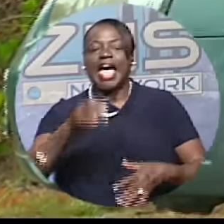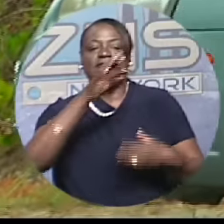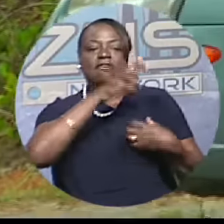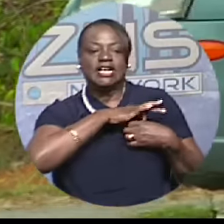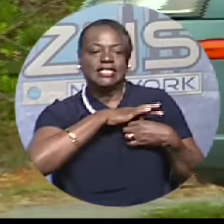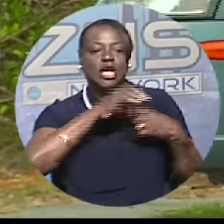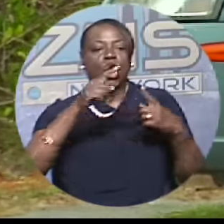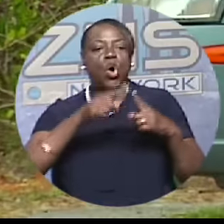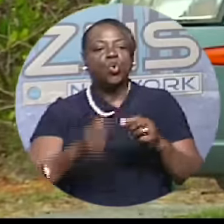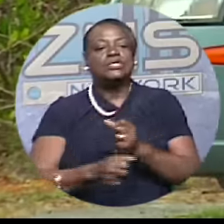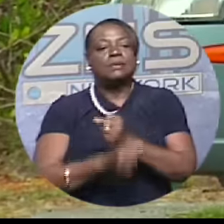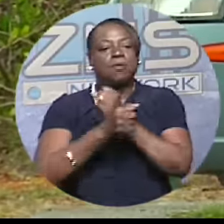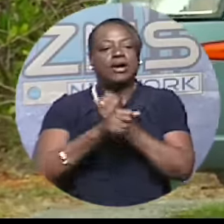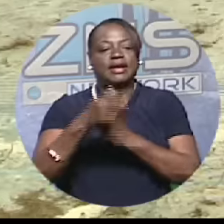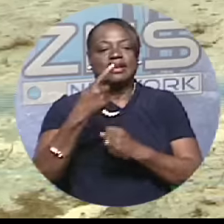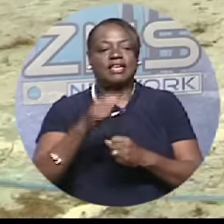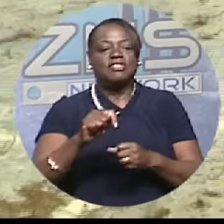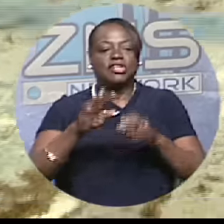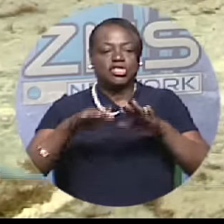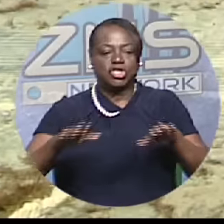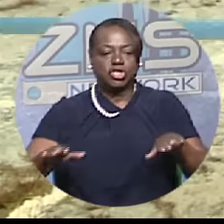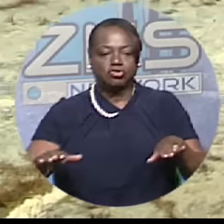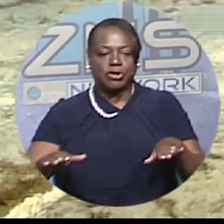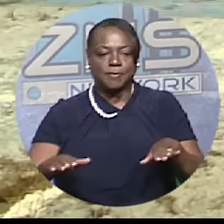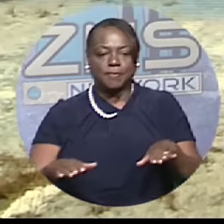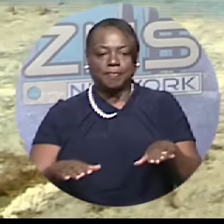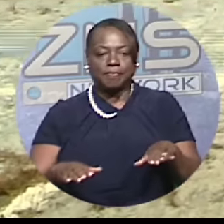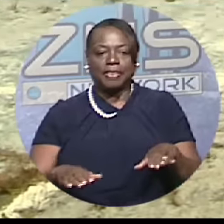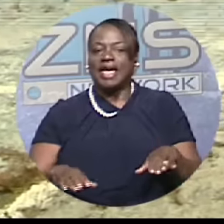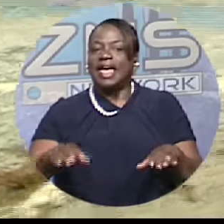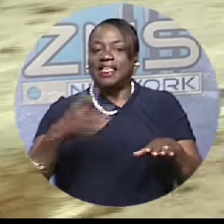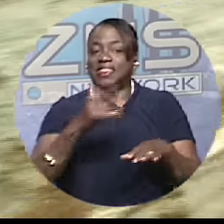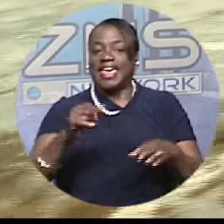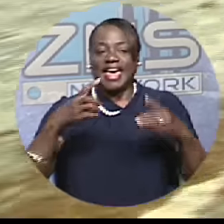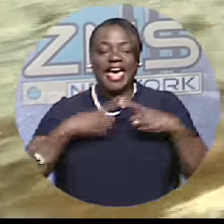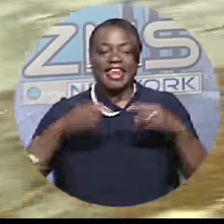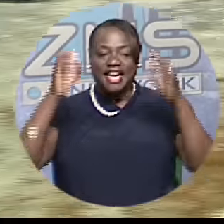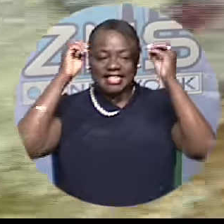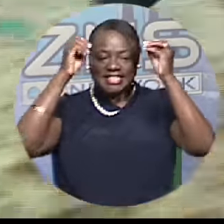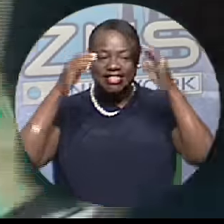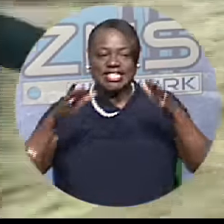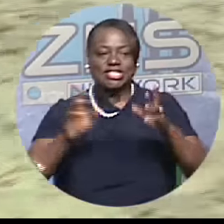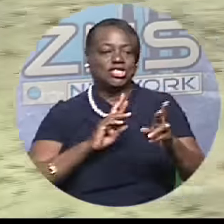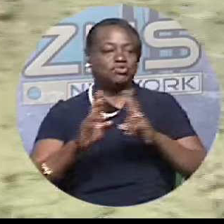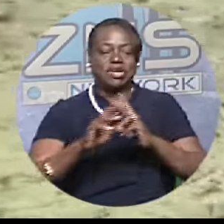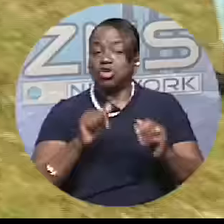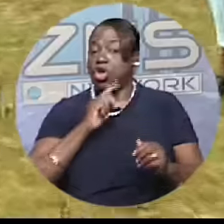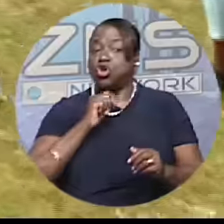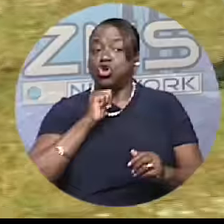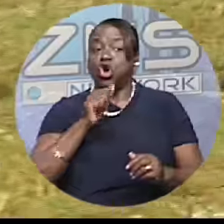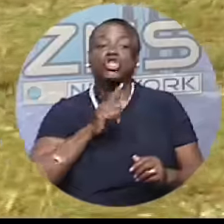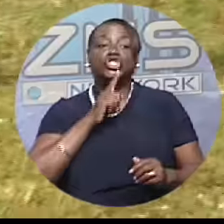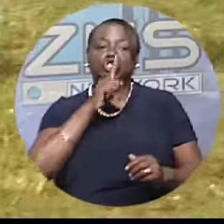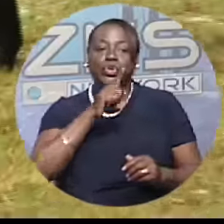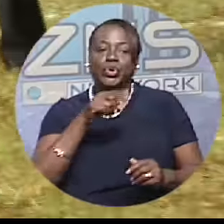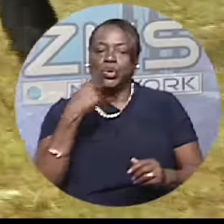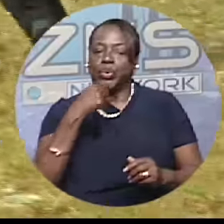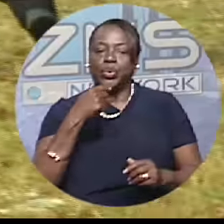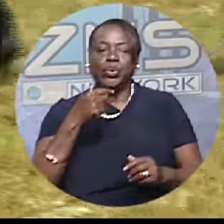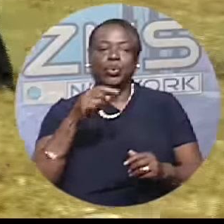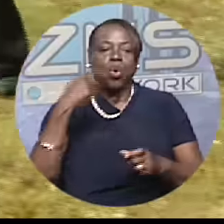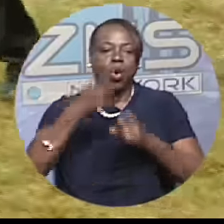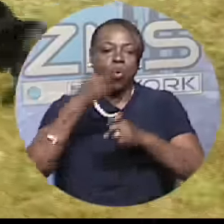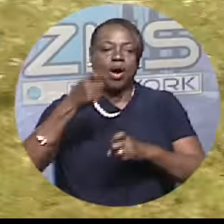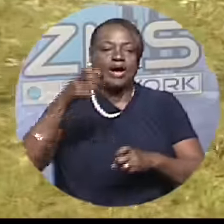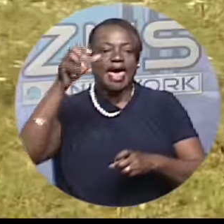like the San Salvador Olympics out there, and they even had a teacher's race. Not sure who won that one. S. Brown is a PE